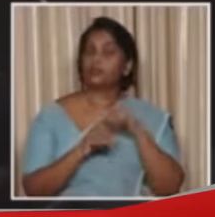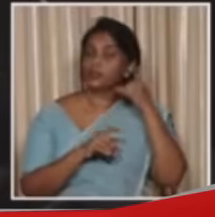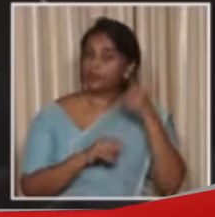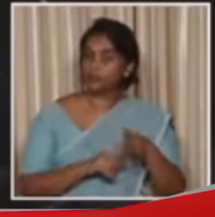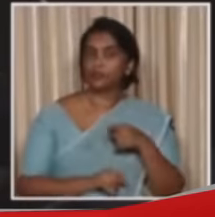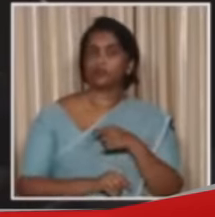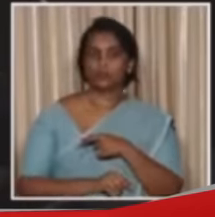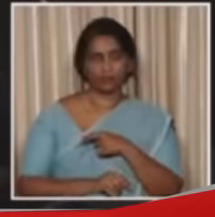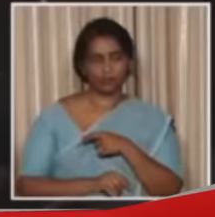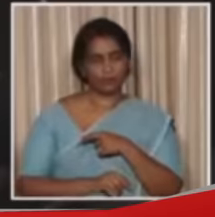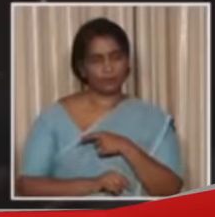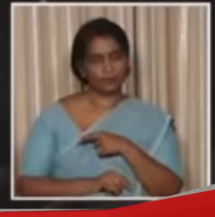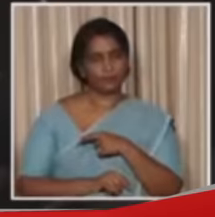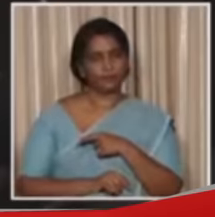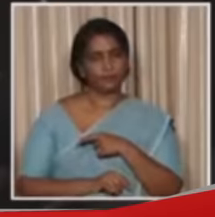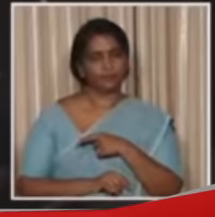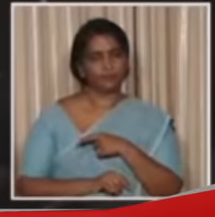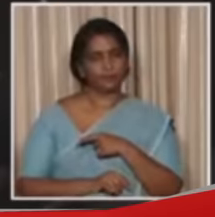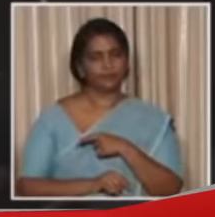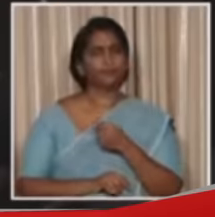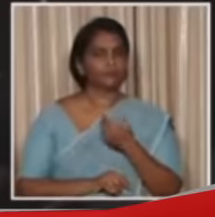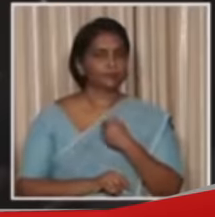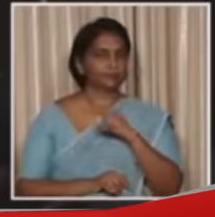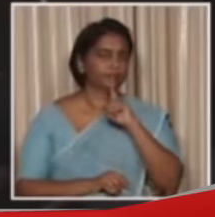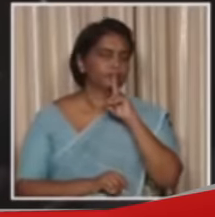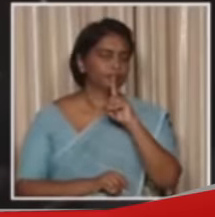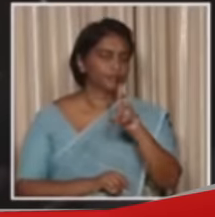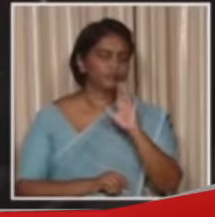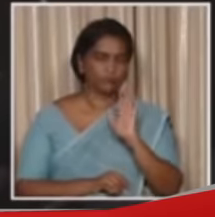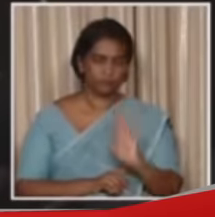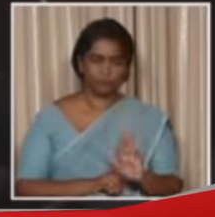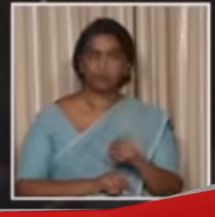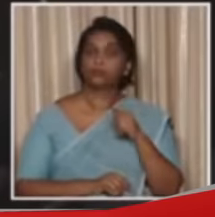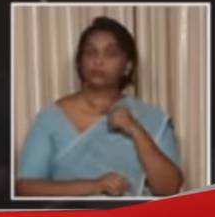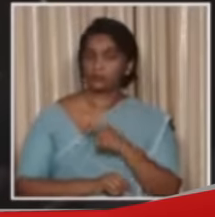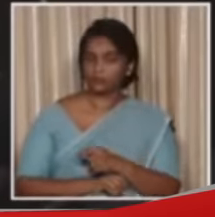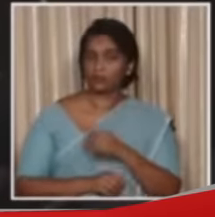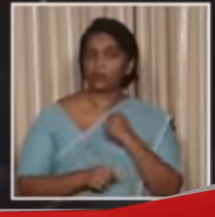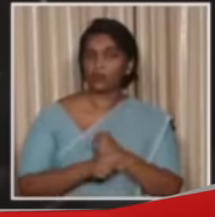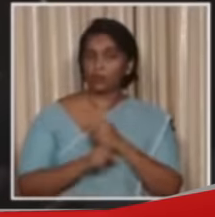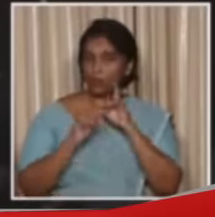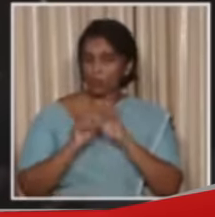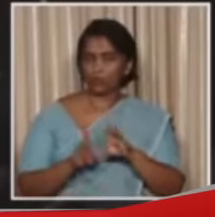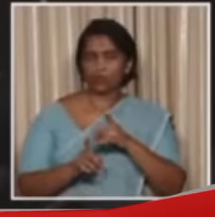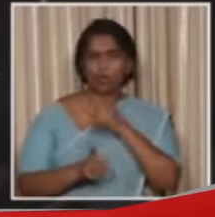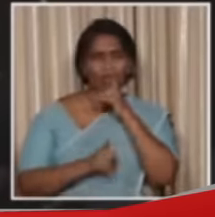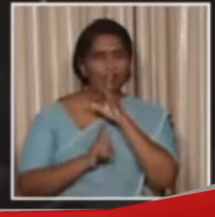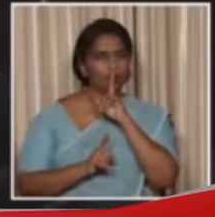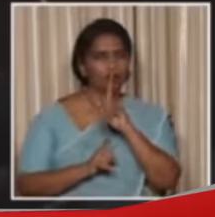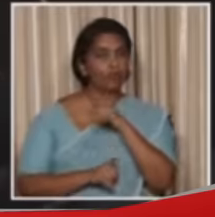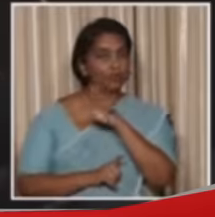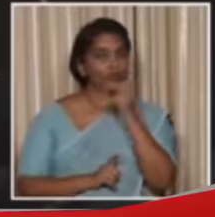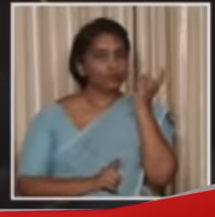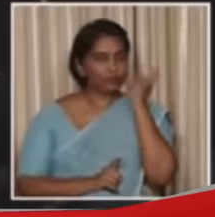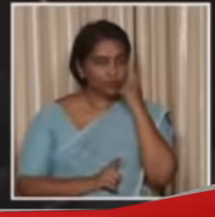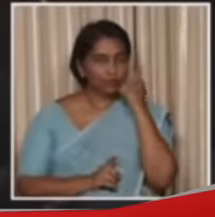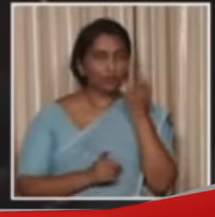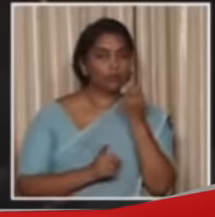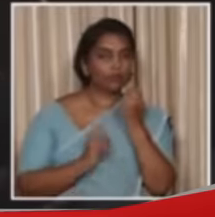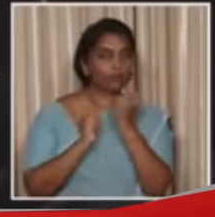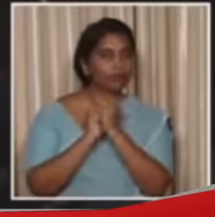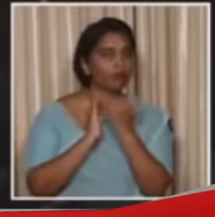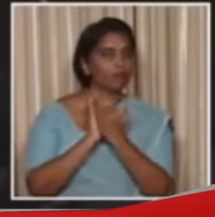government knows that its economic policies are failing, that the proposed economic agenda is